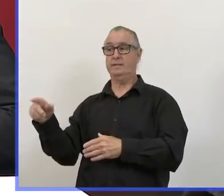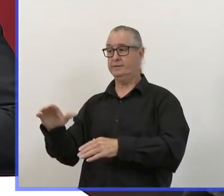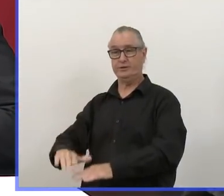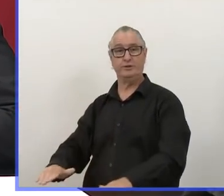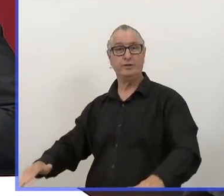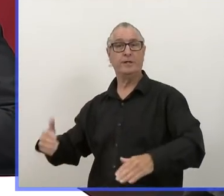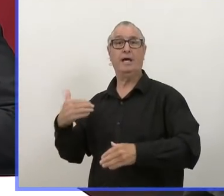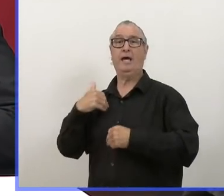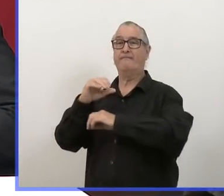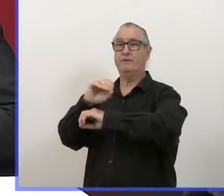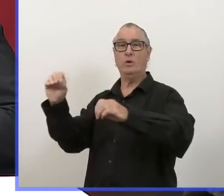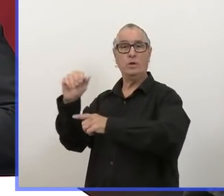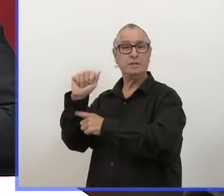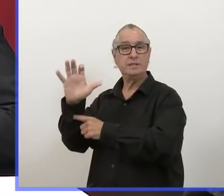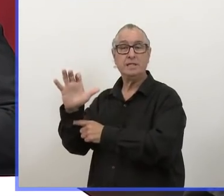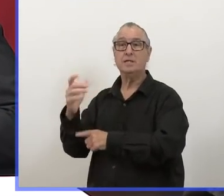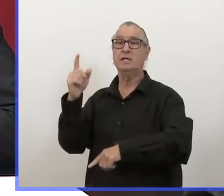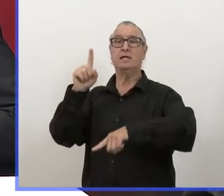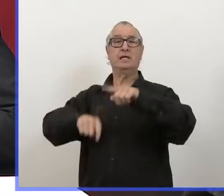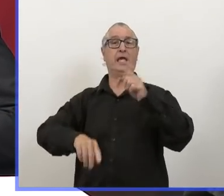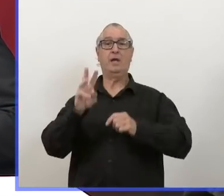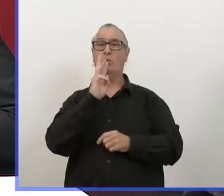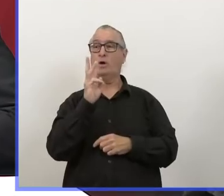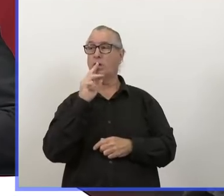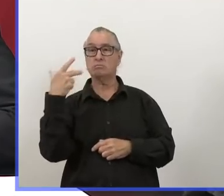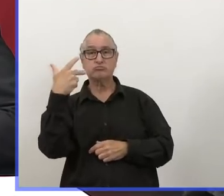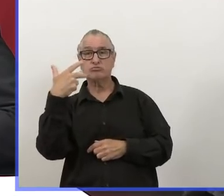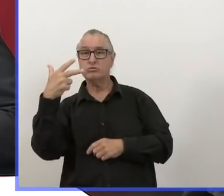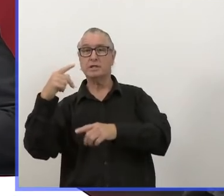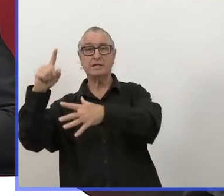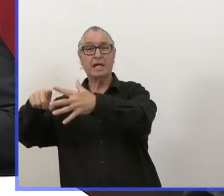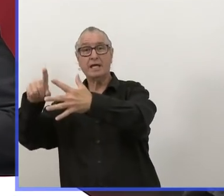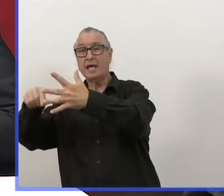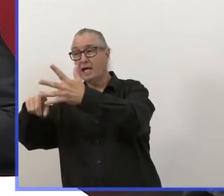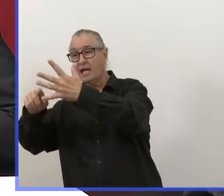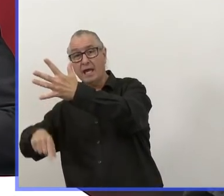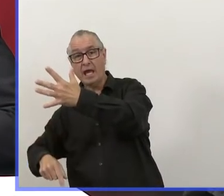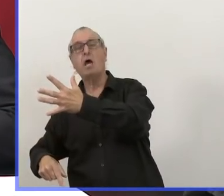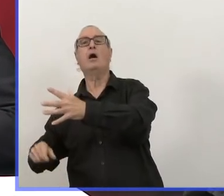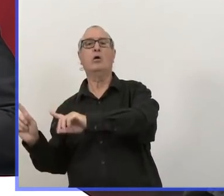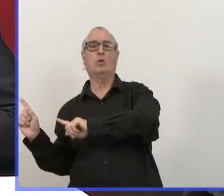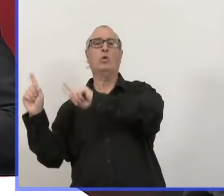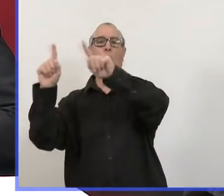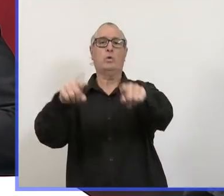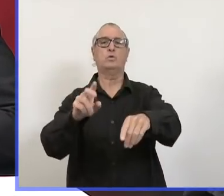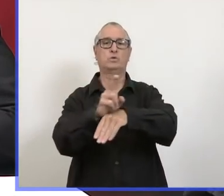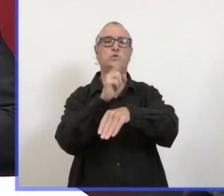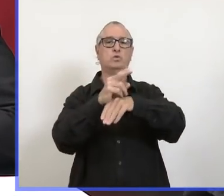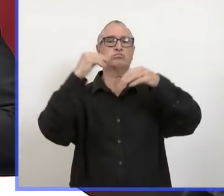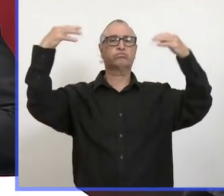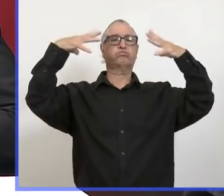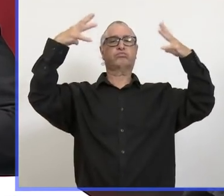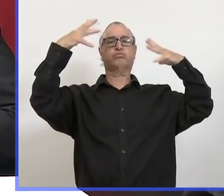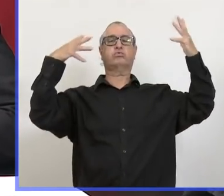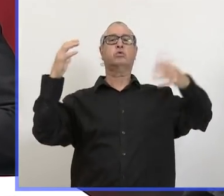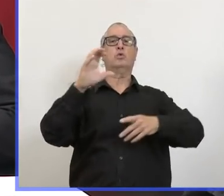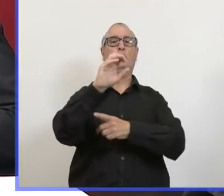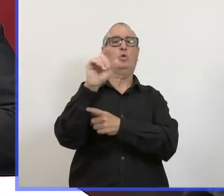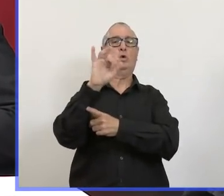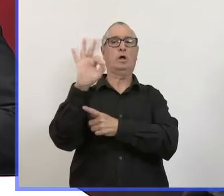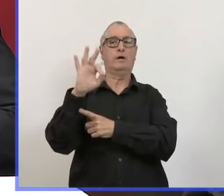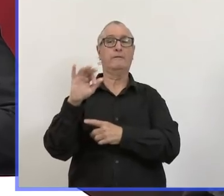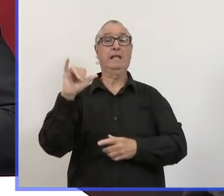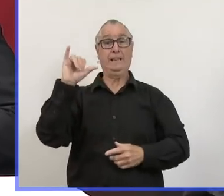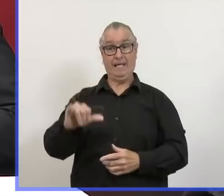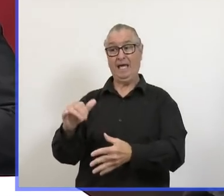little bit, stay for a short time, and go back home. So that's the messaging here. The messaging here is to, you know, in a